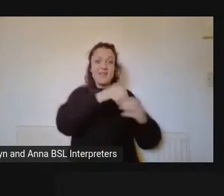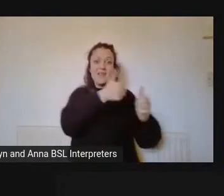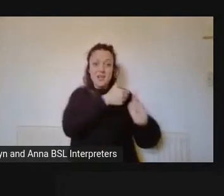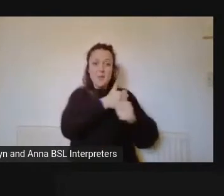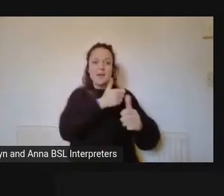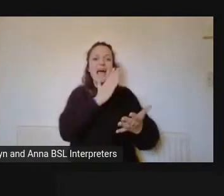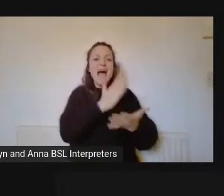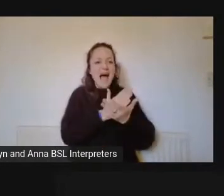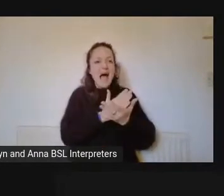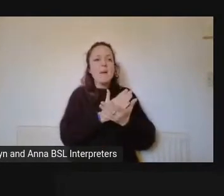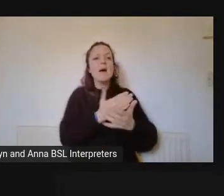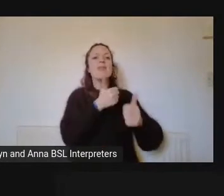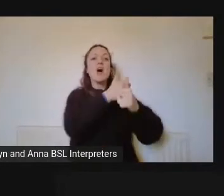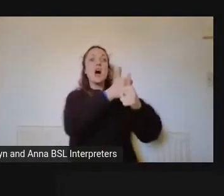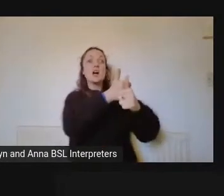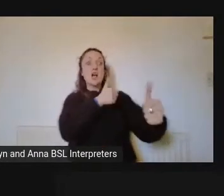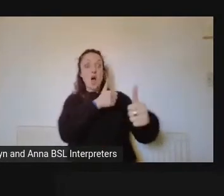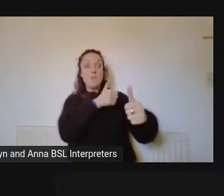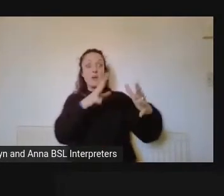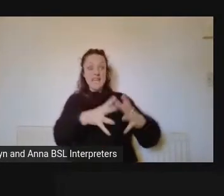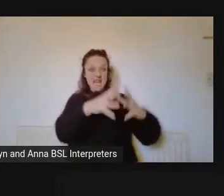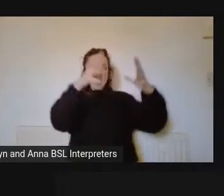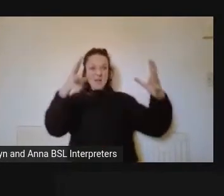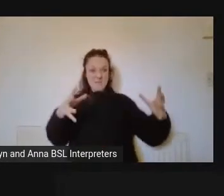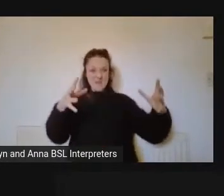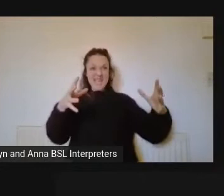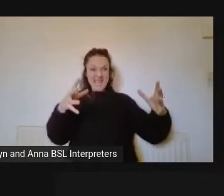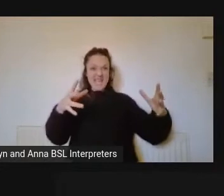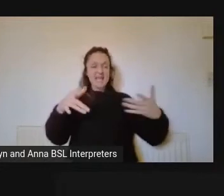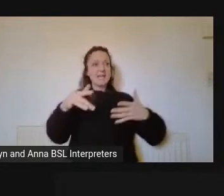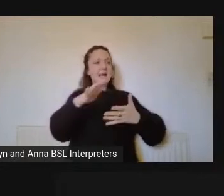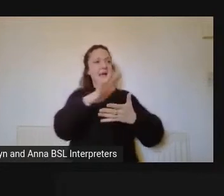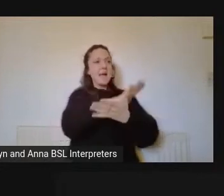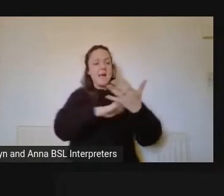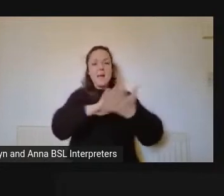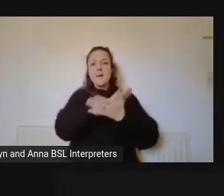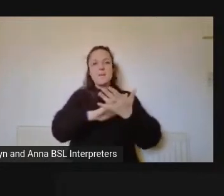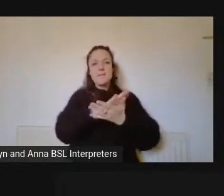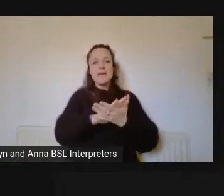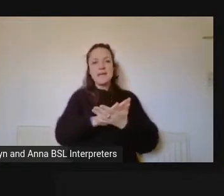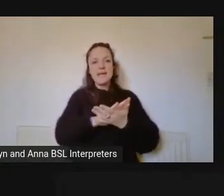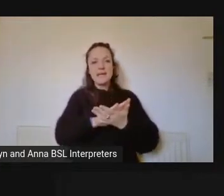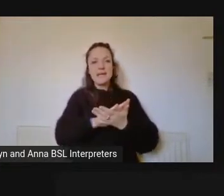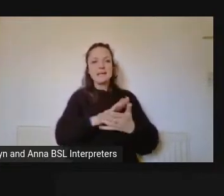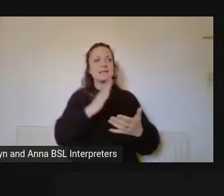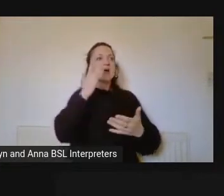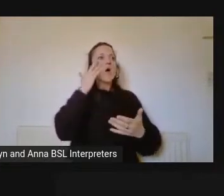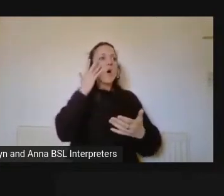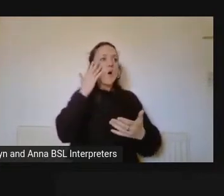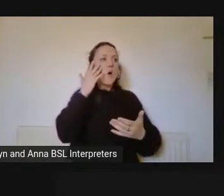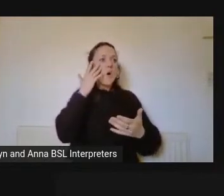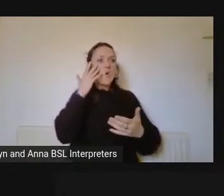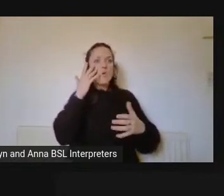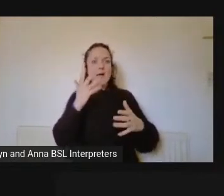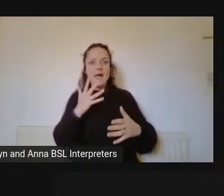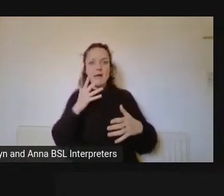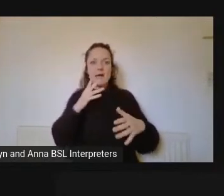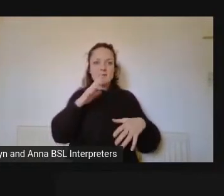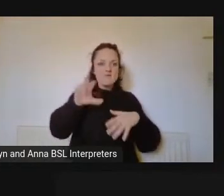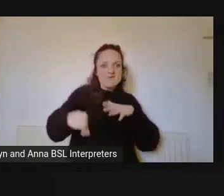that entity that dehumanizes pretty much everything that it would touch unless it's legislated to do so. So